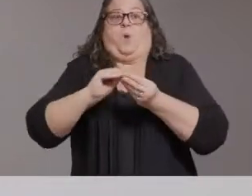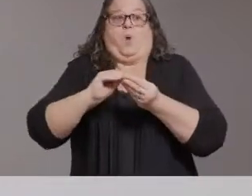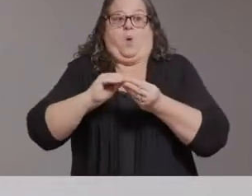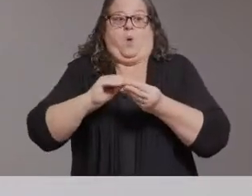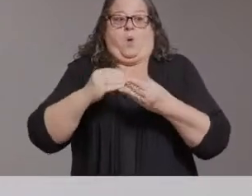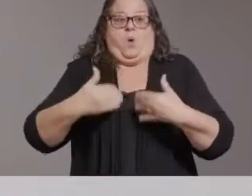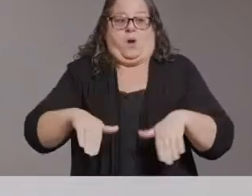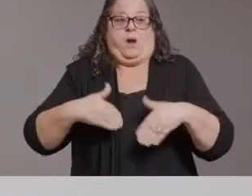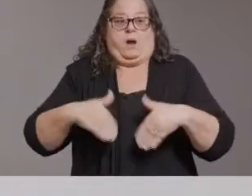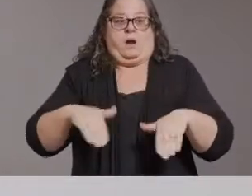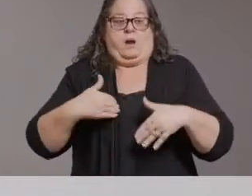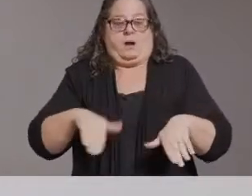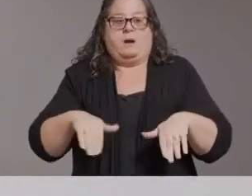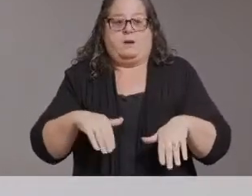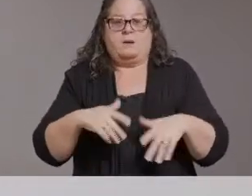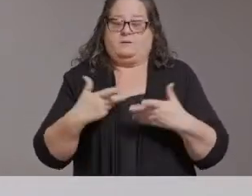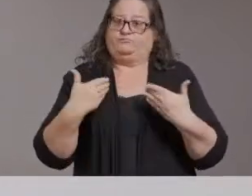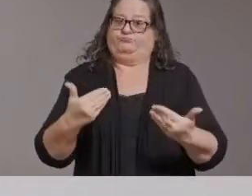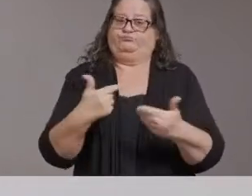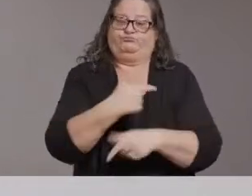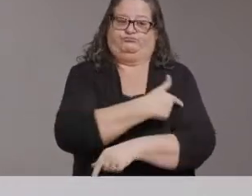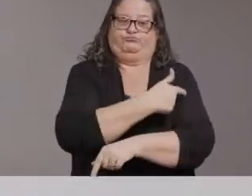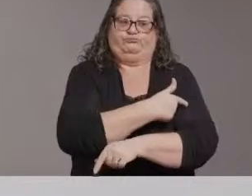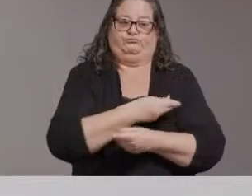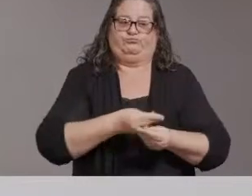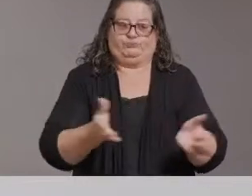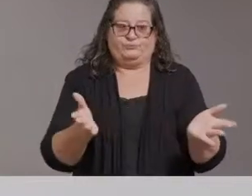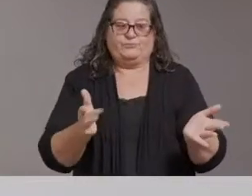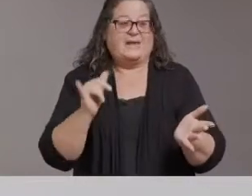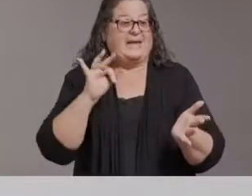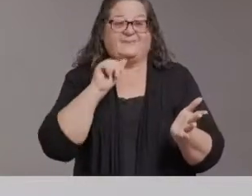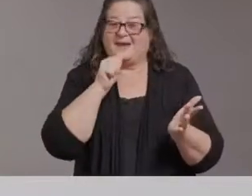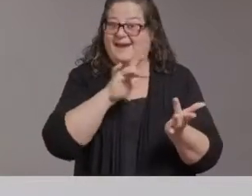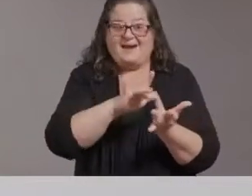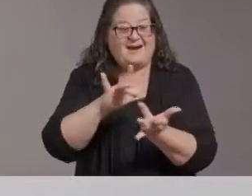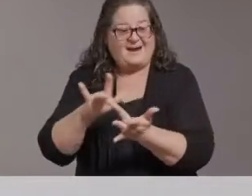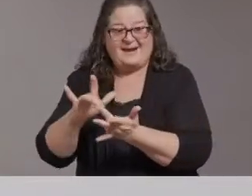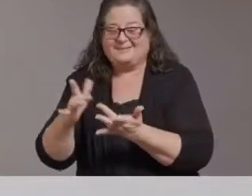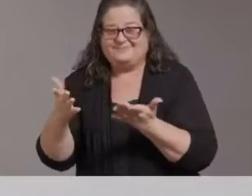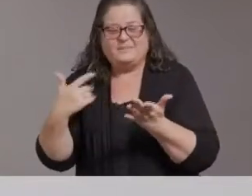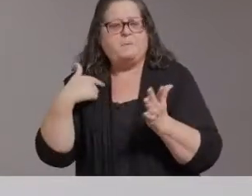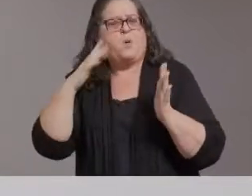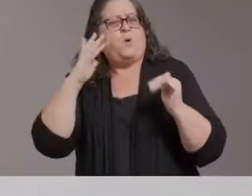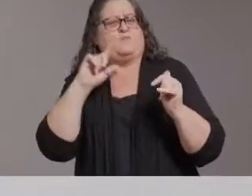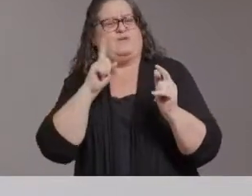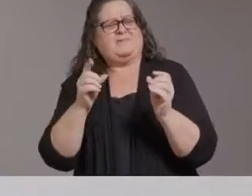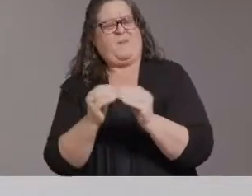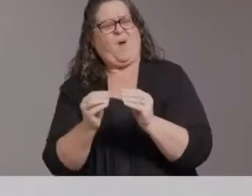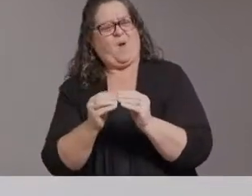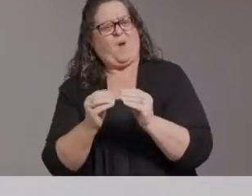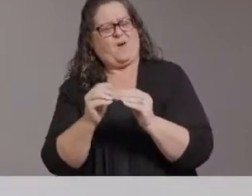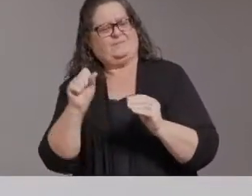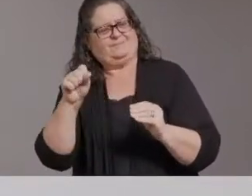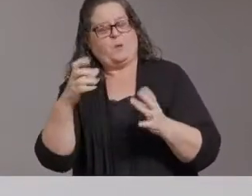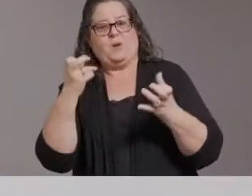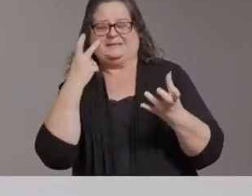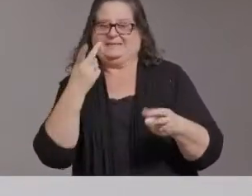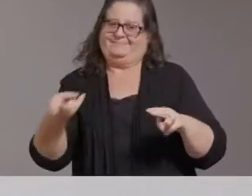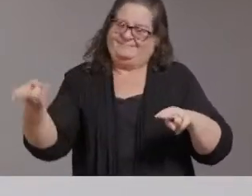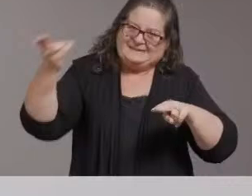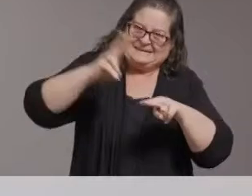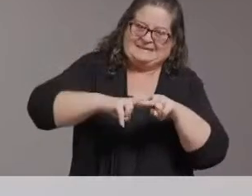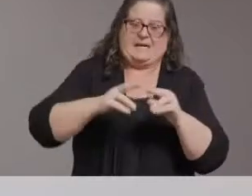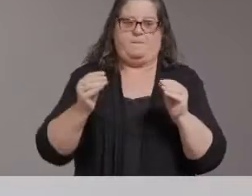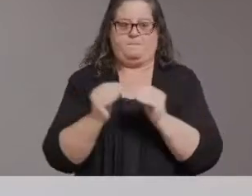outreach. But it wasn't as big as we had hoped. I mean, we would like to see a significant increases in that. We did see